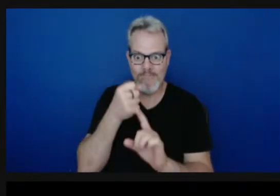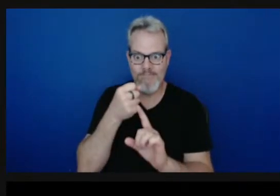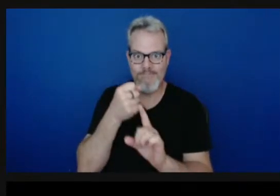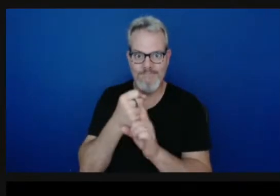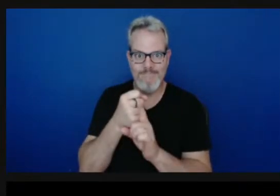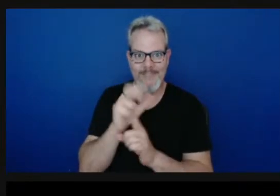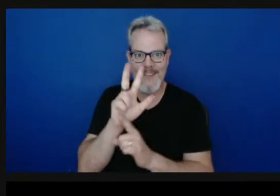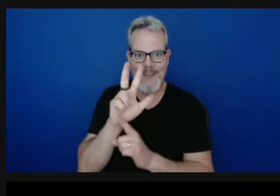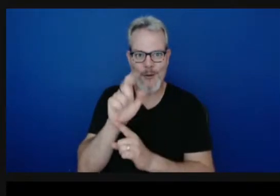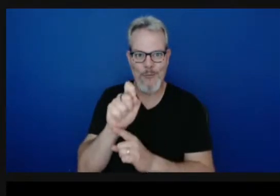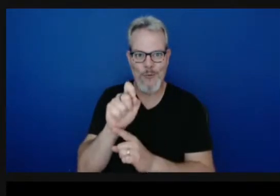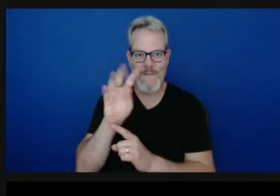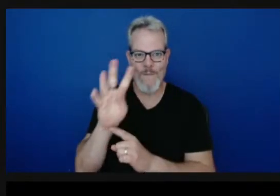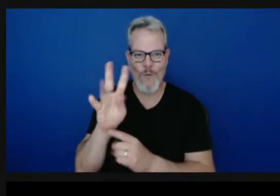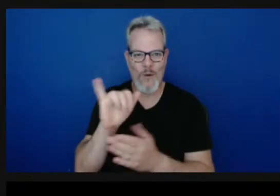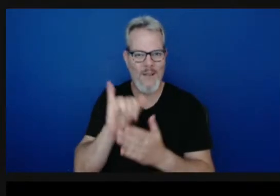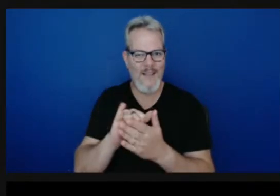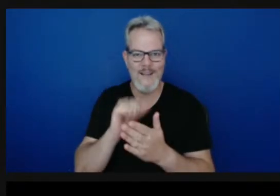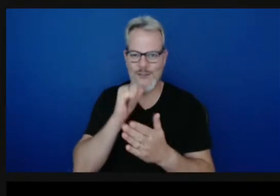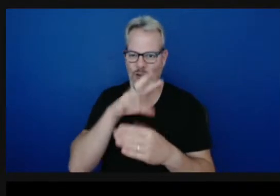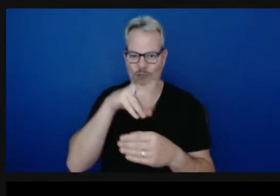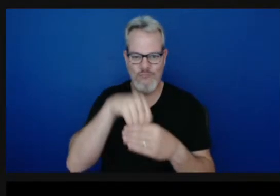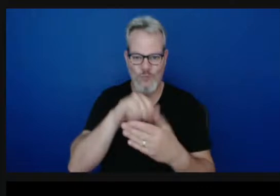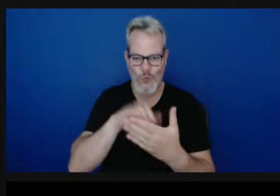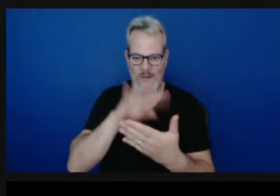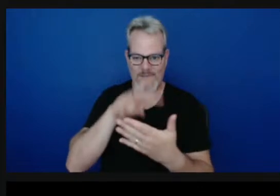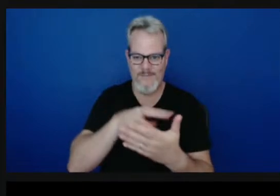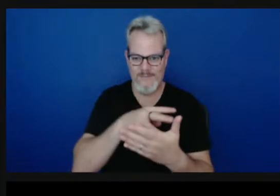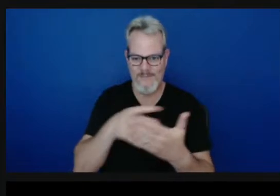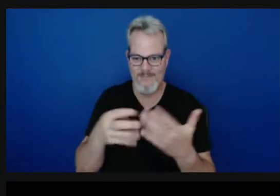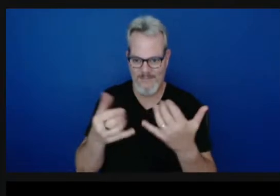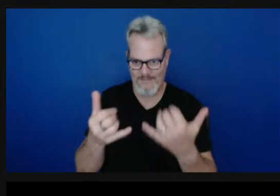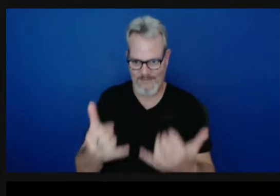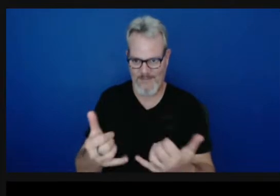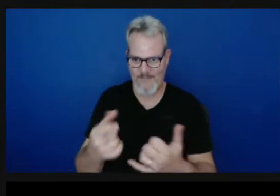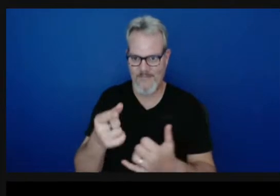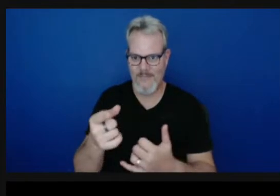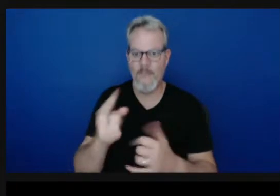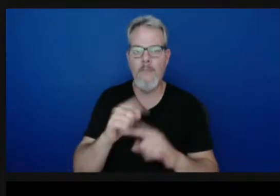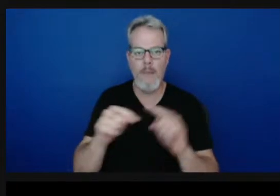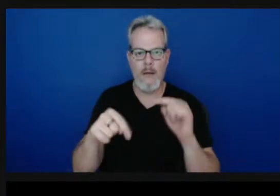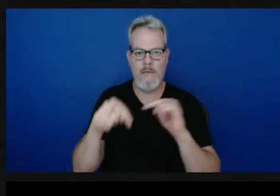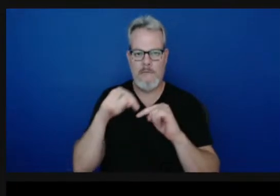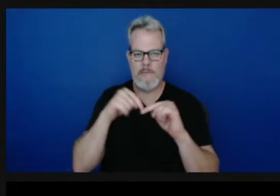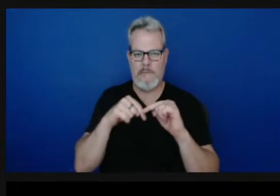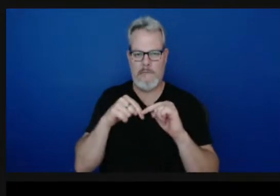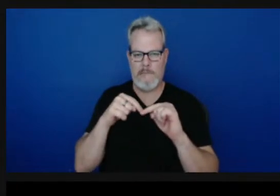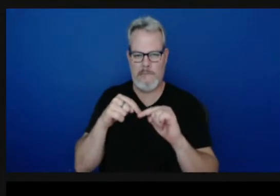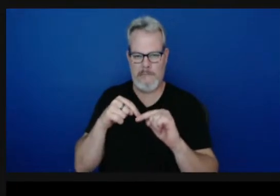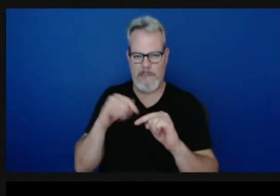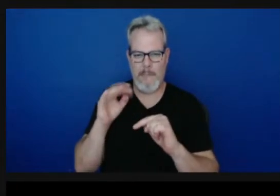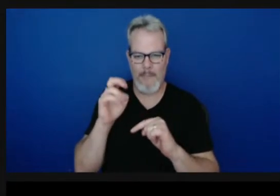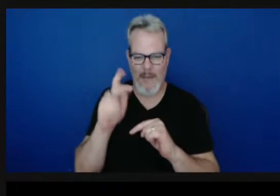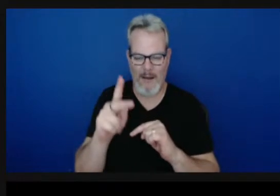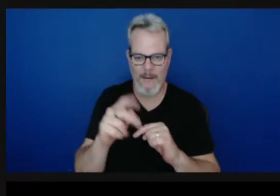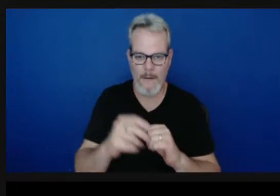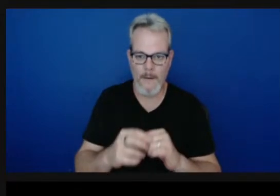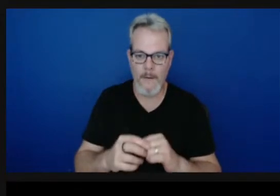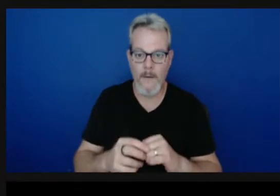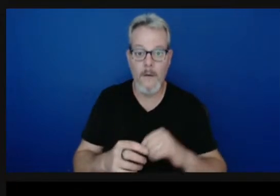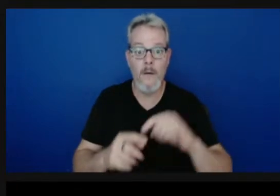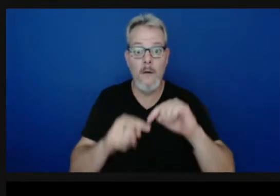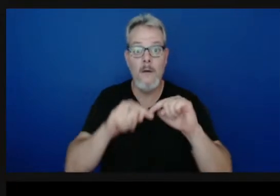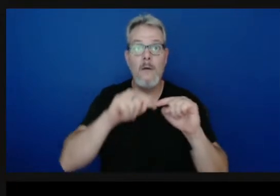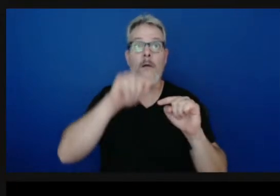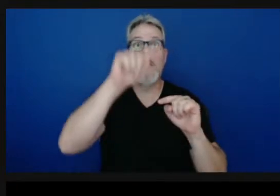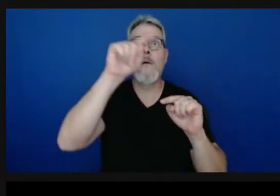this map area. We'll come back to that shortly too. So these are the deep earthquakes that occurred